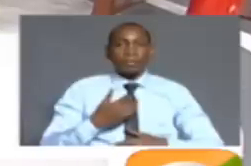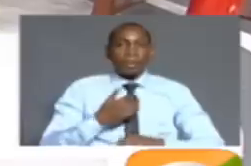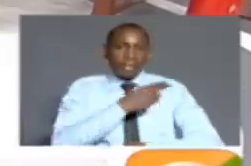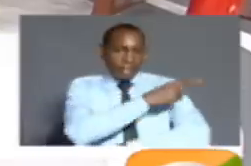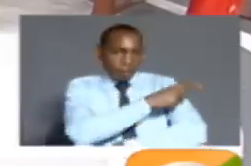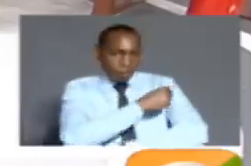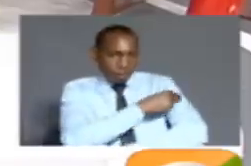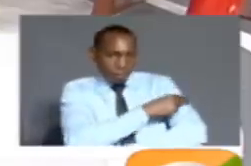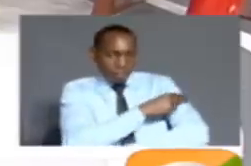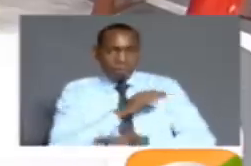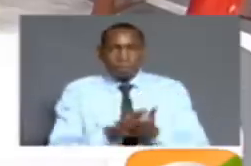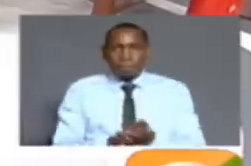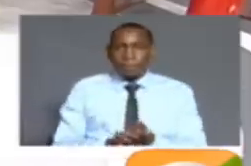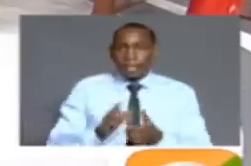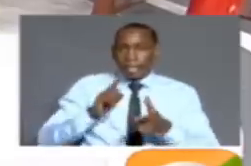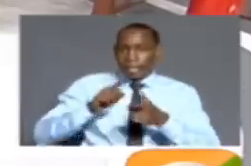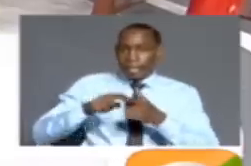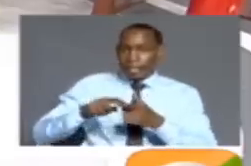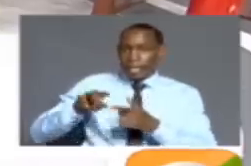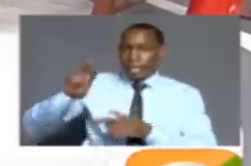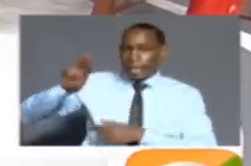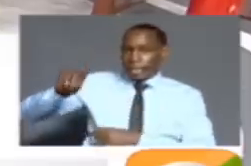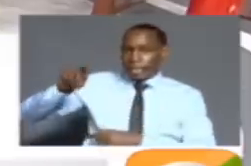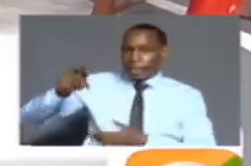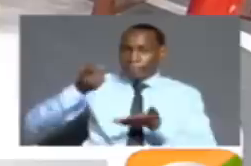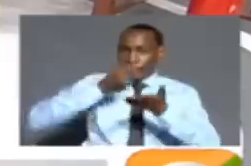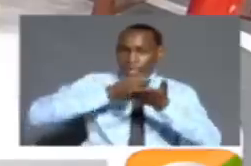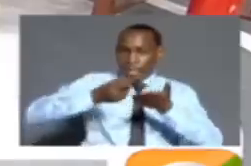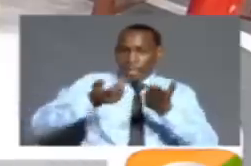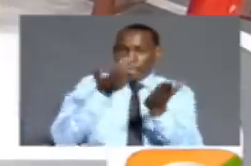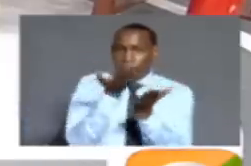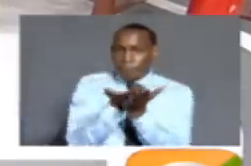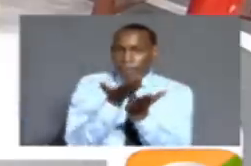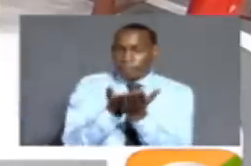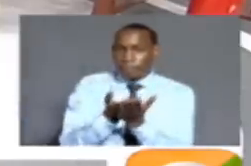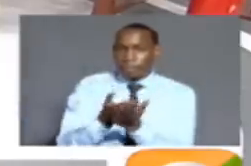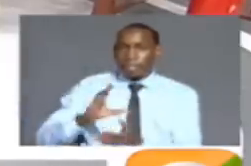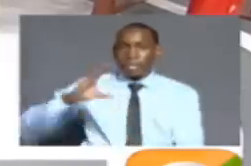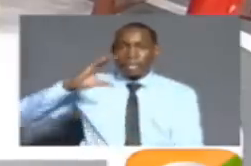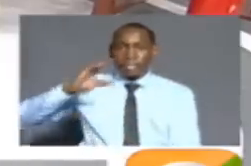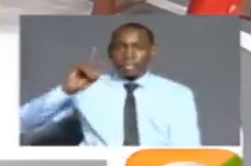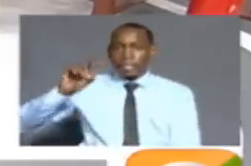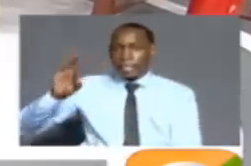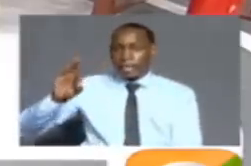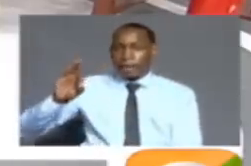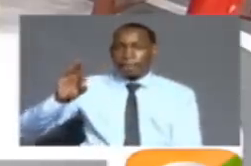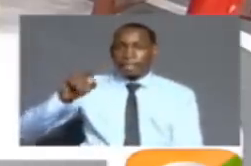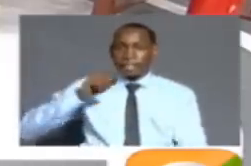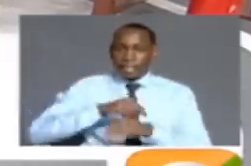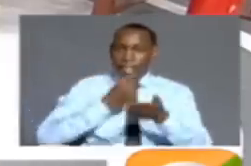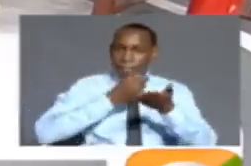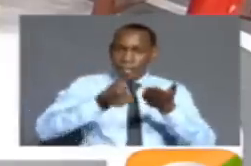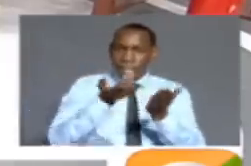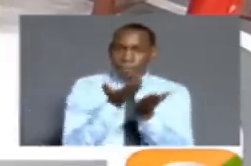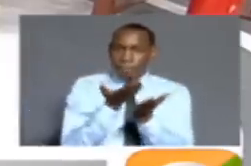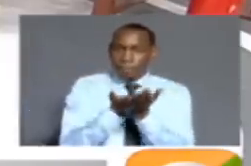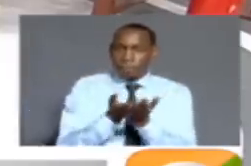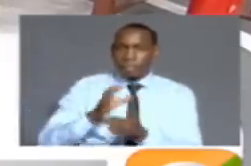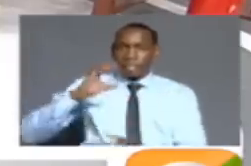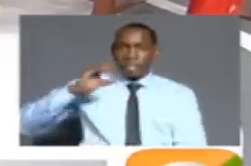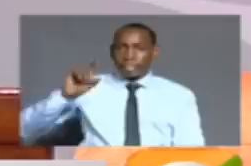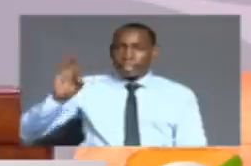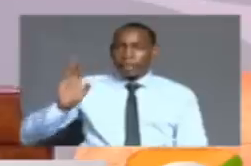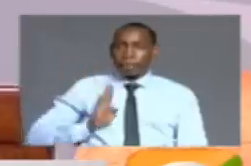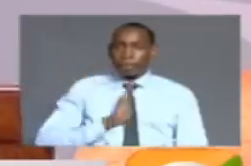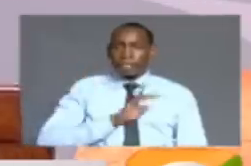we want a clinic. Yeah. Then KJ writes a proposal to the CDF board. When he writes a proposal to the CDF board, he says the